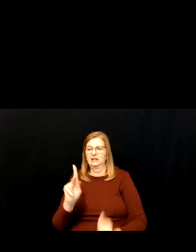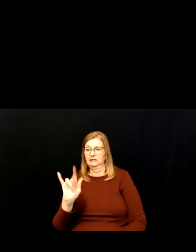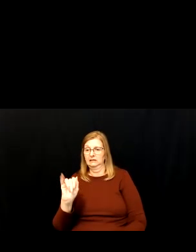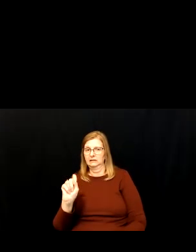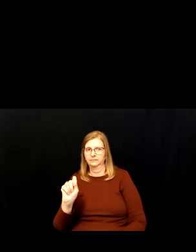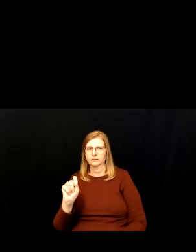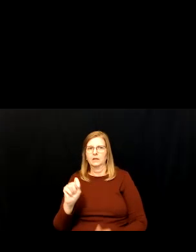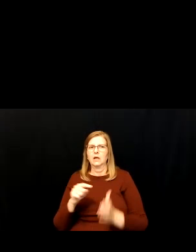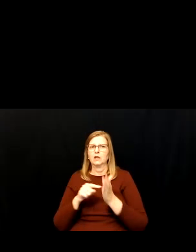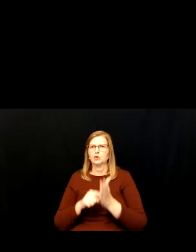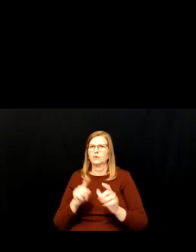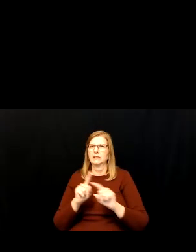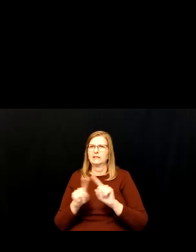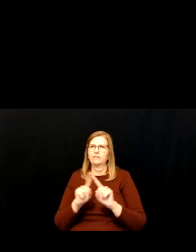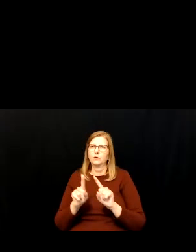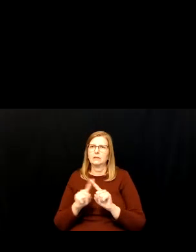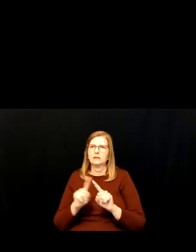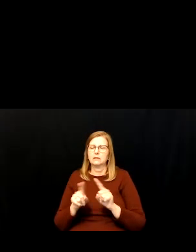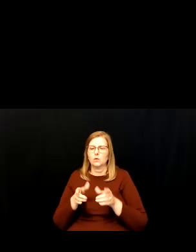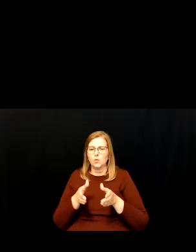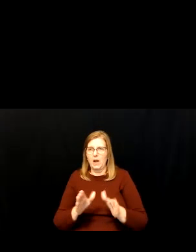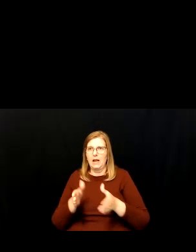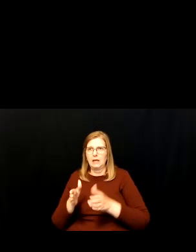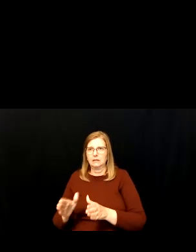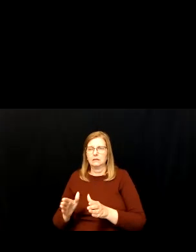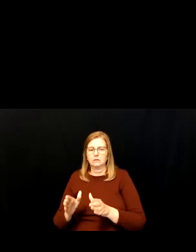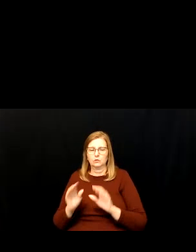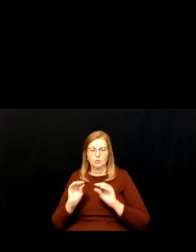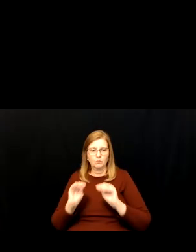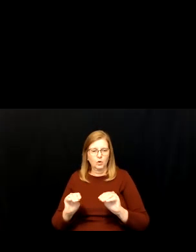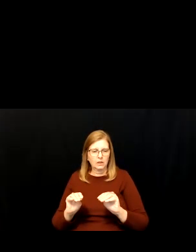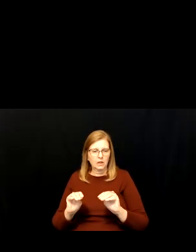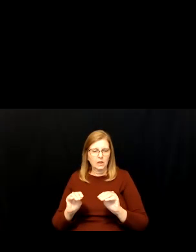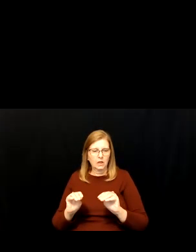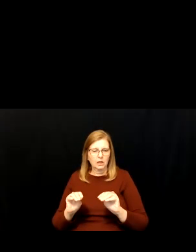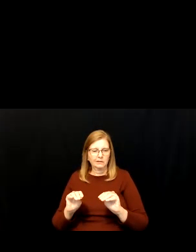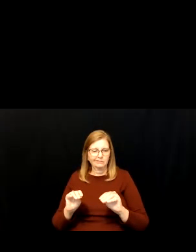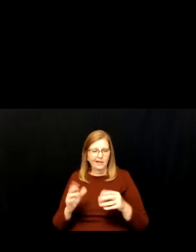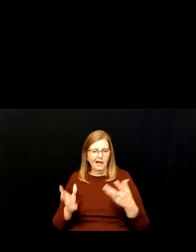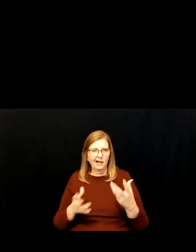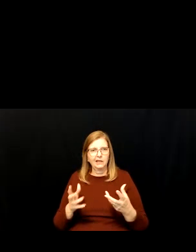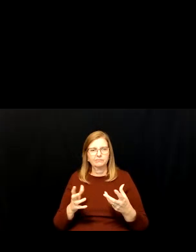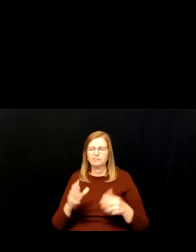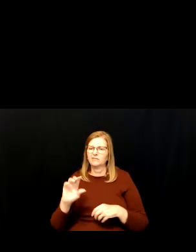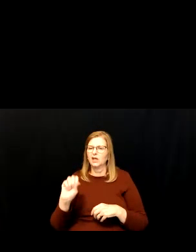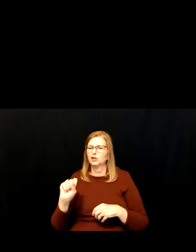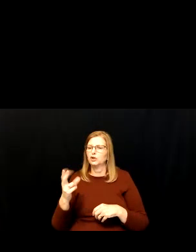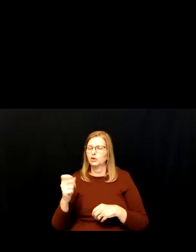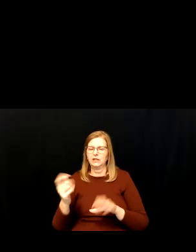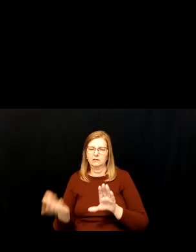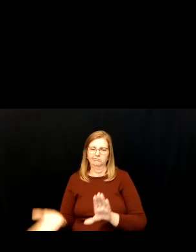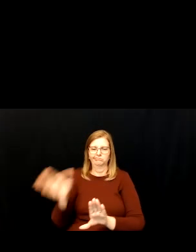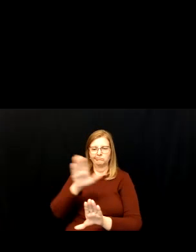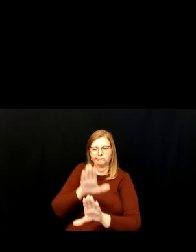shows multiple ways of putting a kind of like a sheet onto a piece